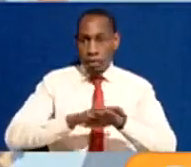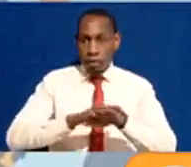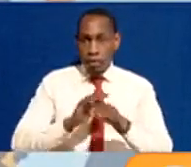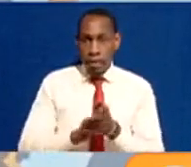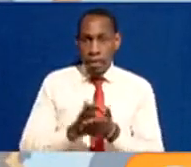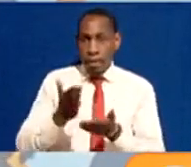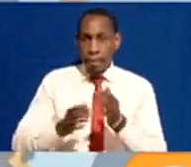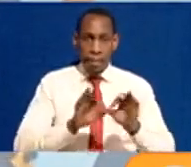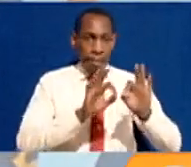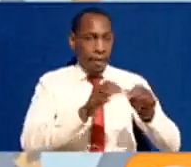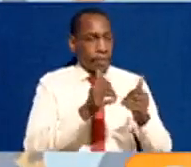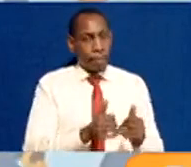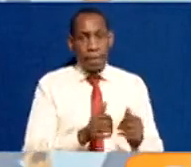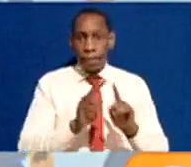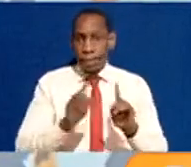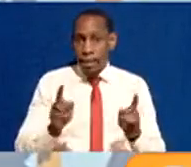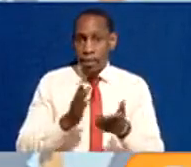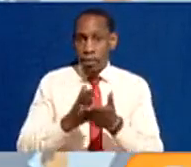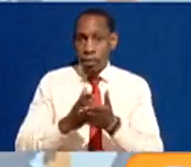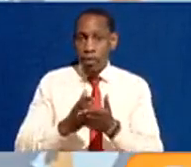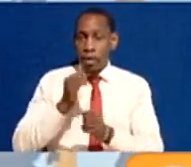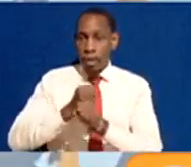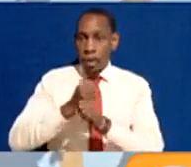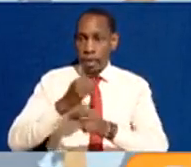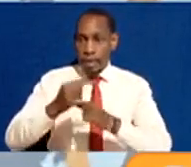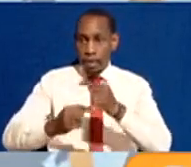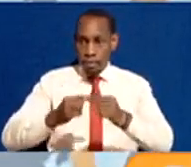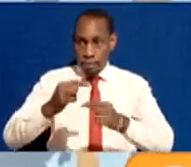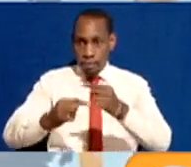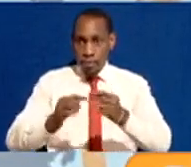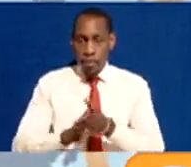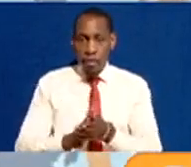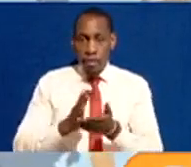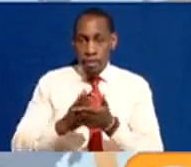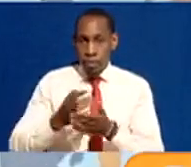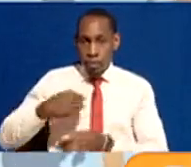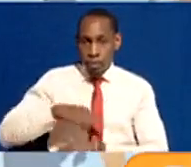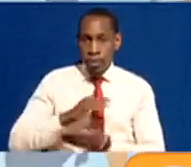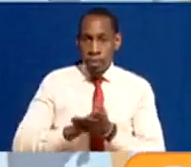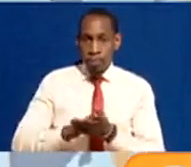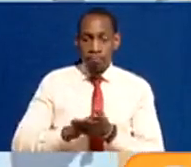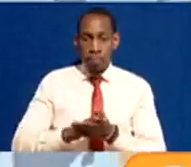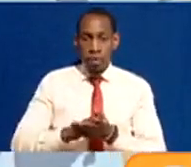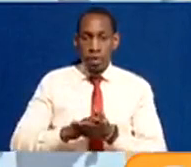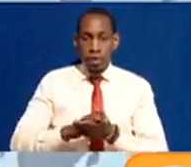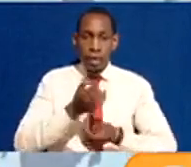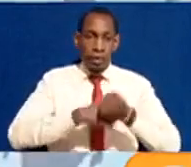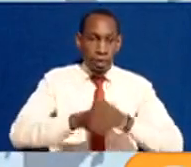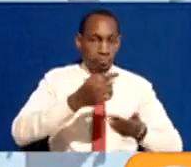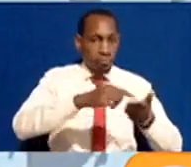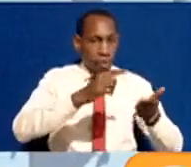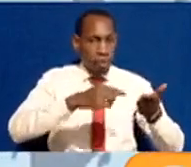It may not be perfect, but it is work in progress. We seem to be ticking the right boxes in many